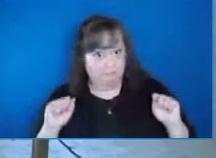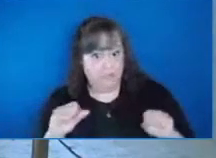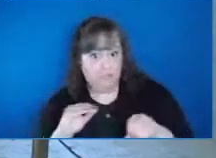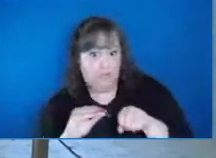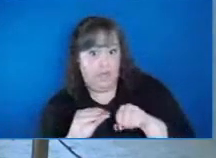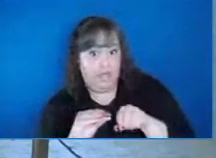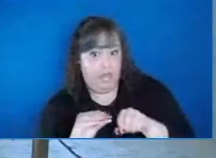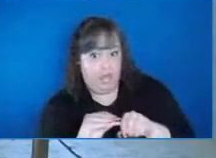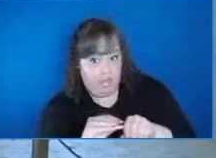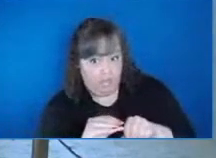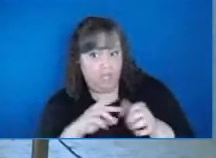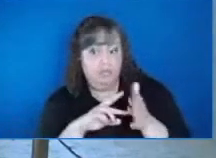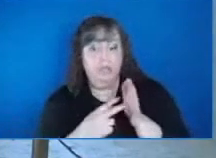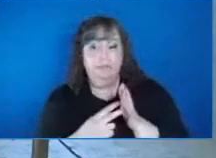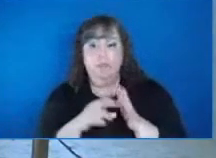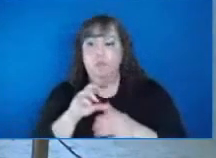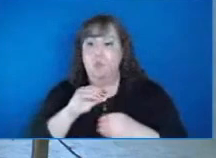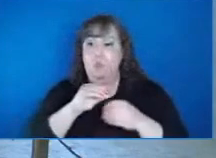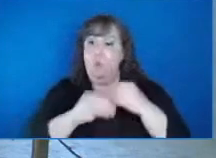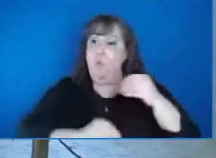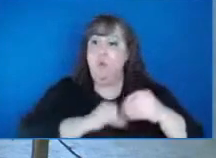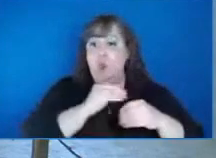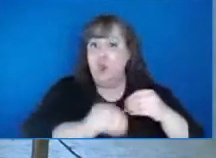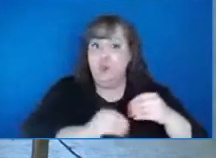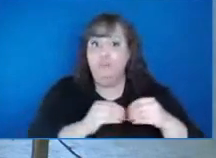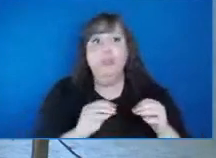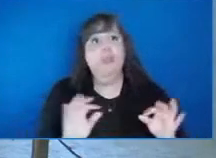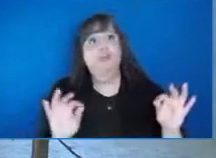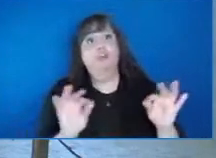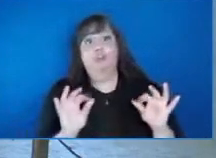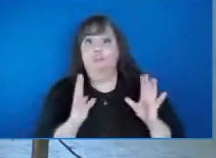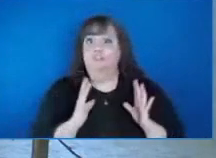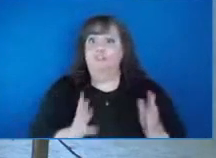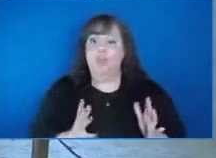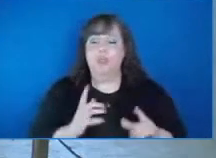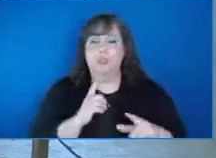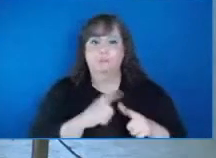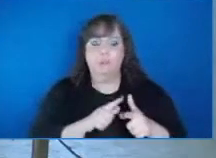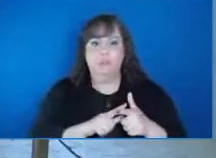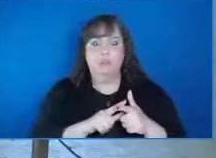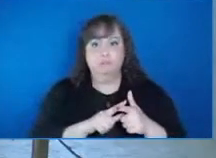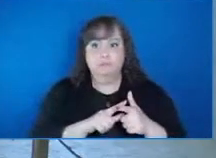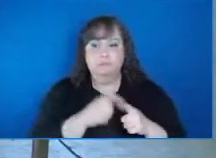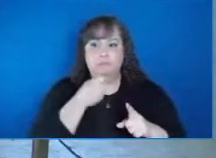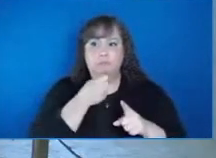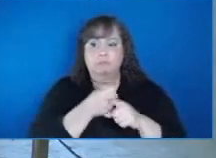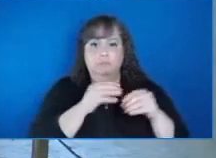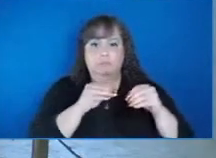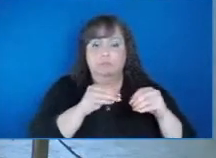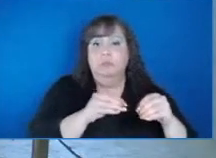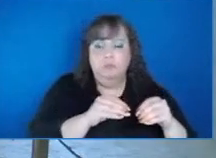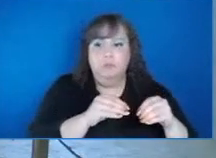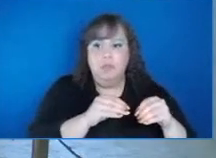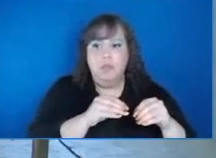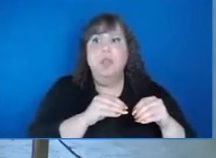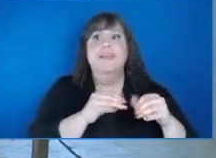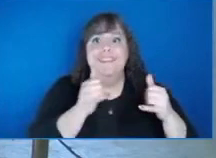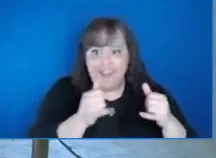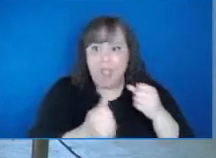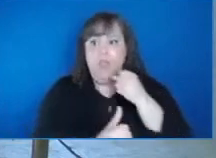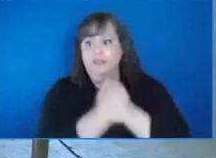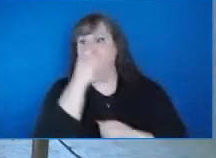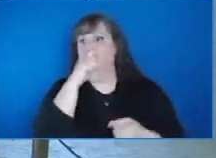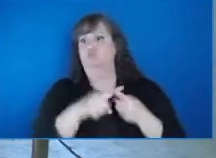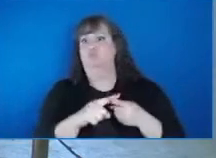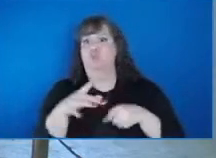an orbit from an innocuous one to one that does put it on a collision course with Earth? Yeah, and that's a really, really important question.